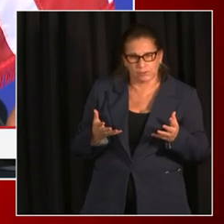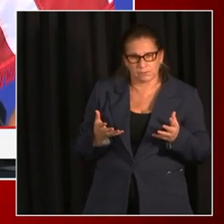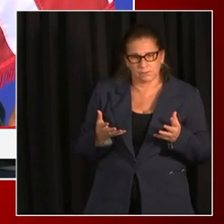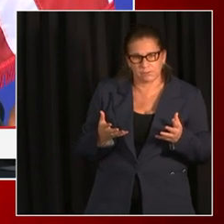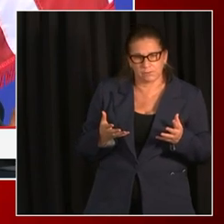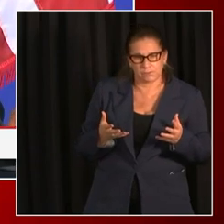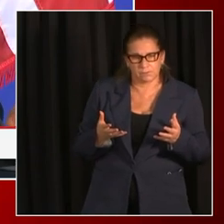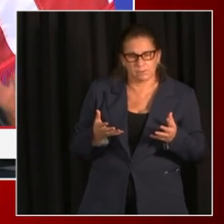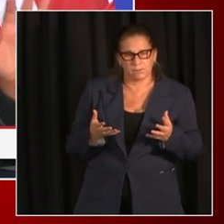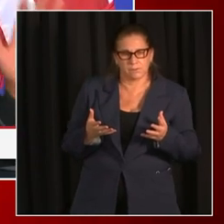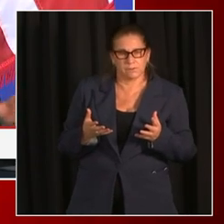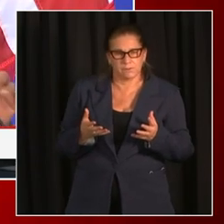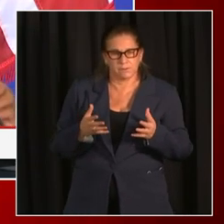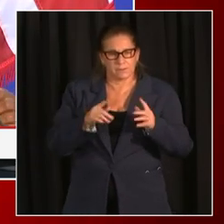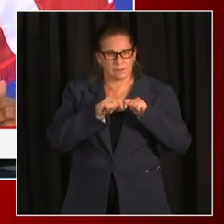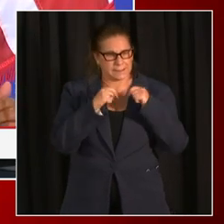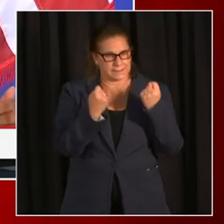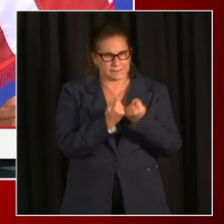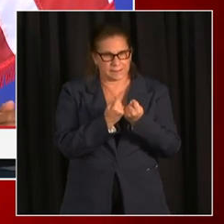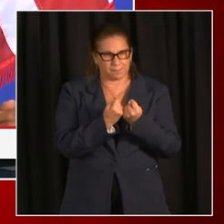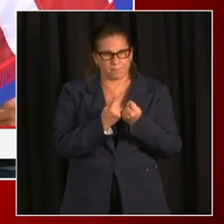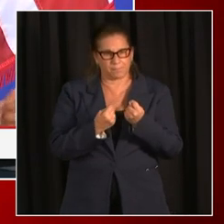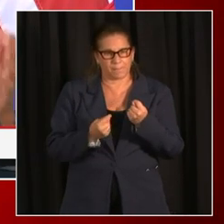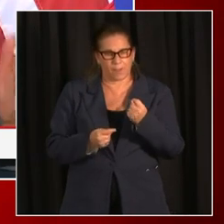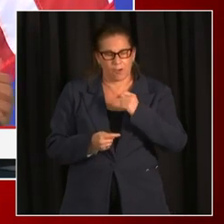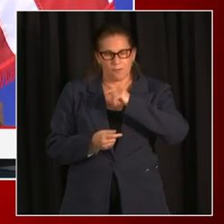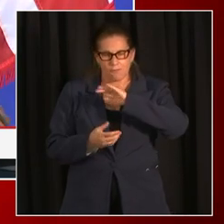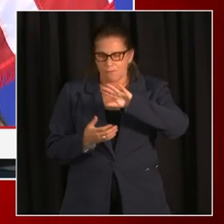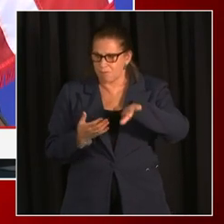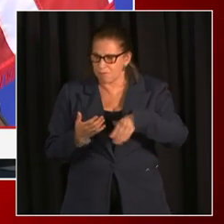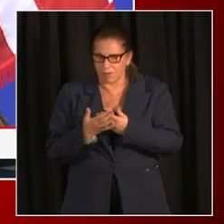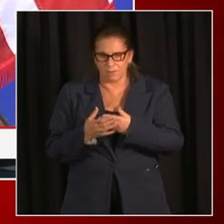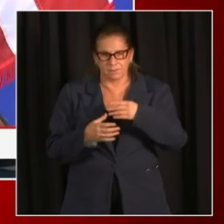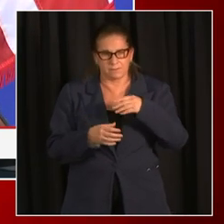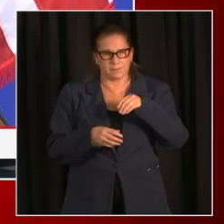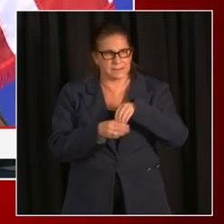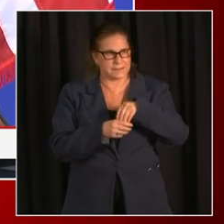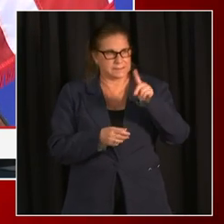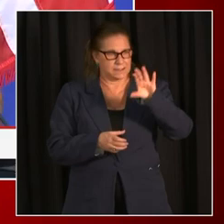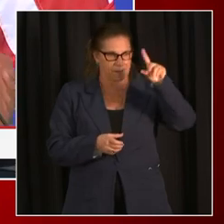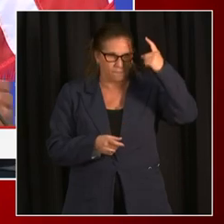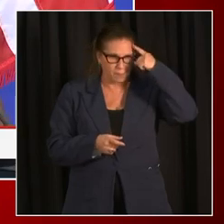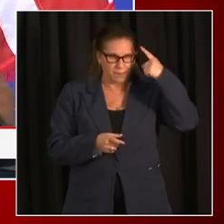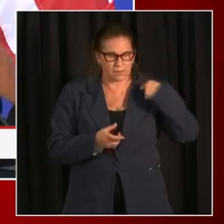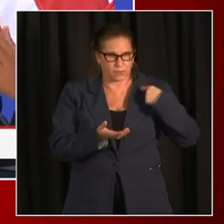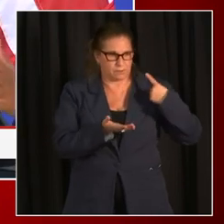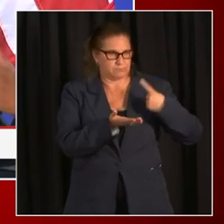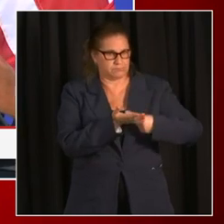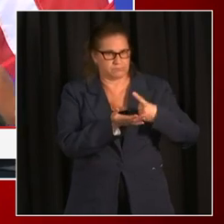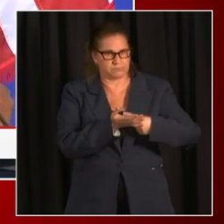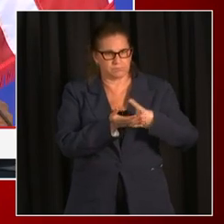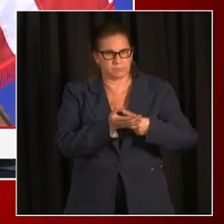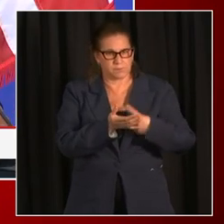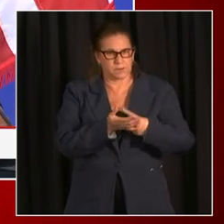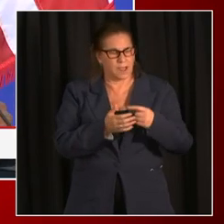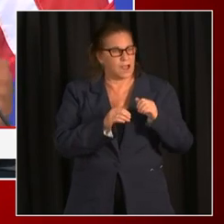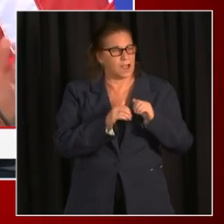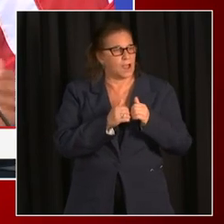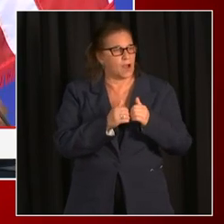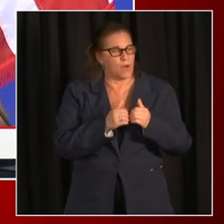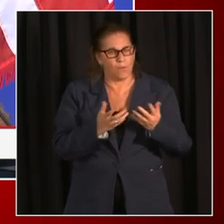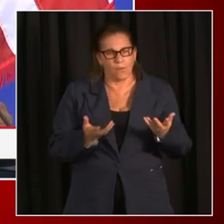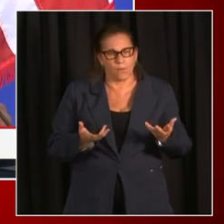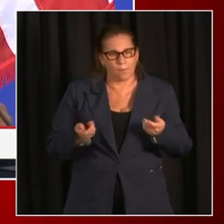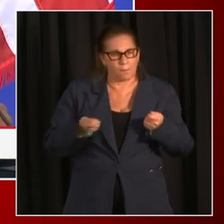across DC government that are responsible for outreach, but in large part they're small teams